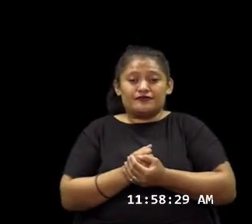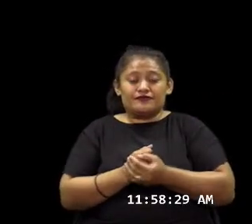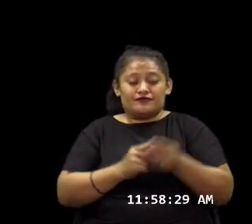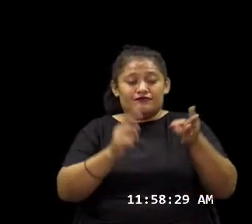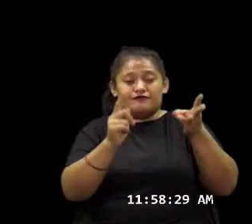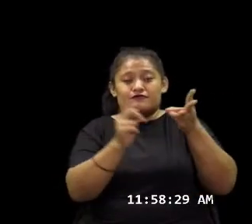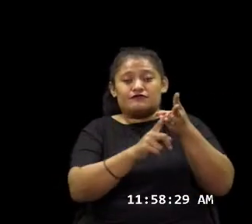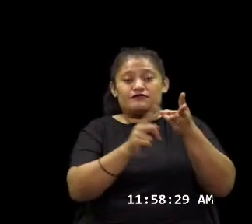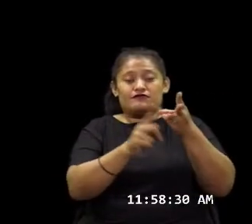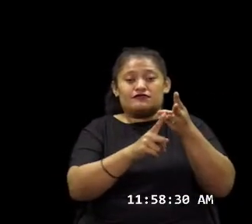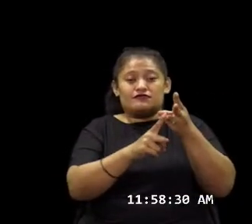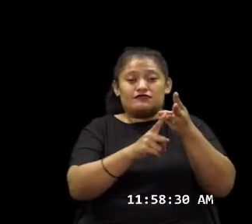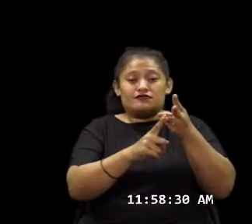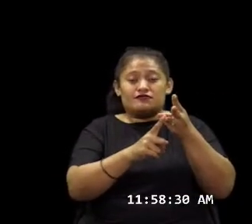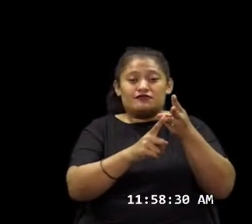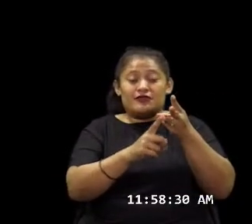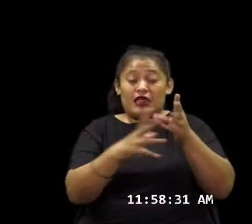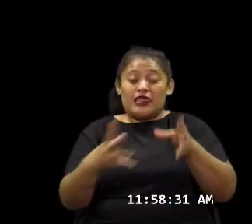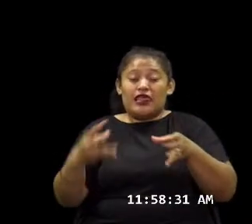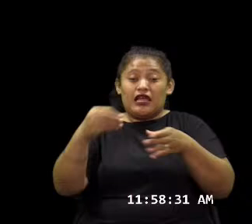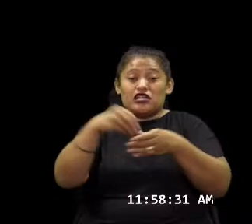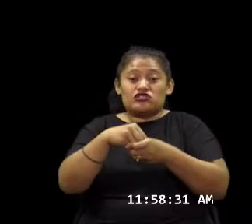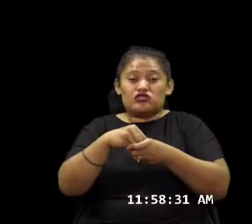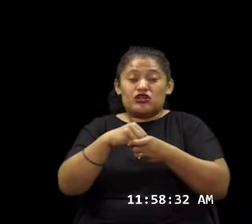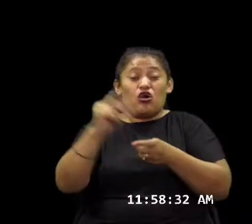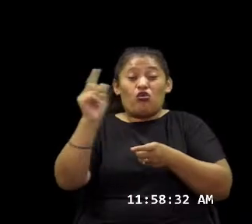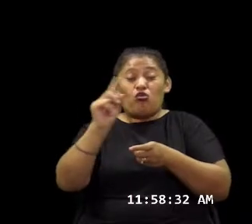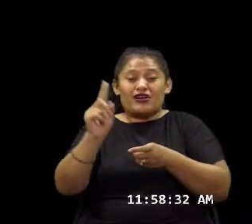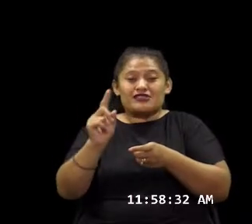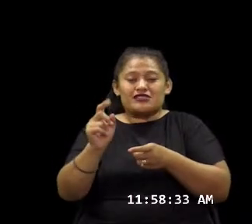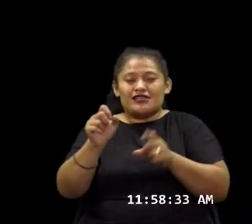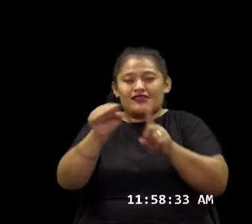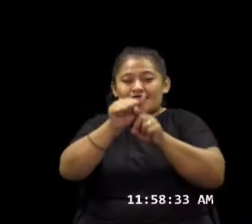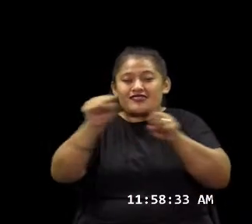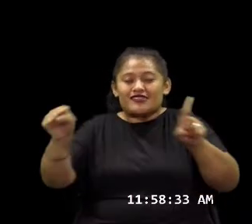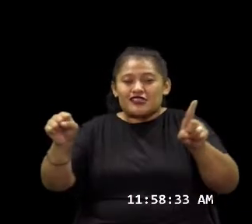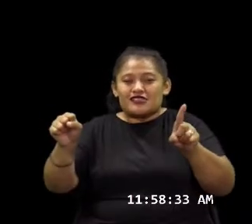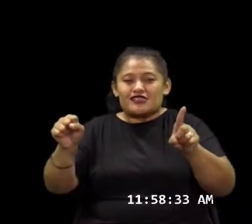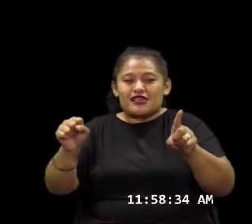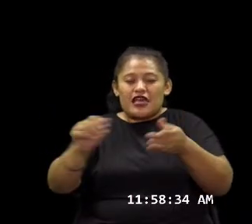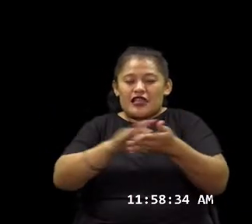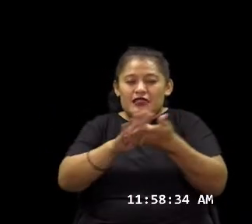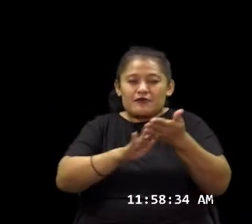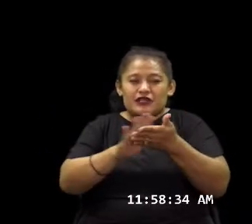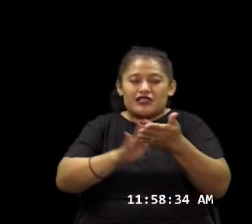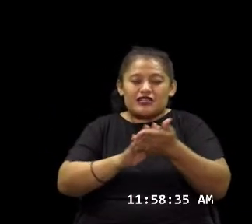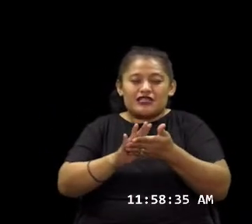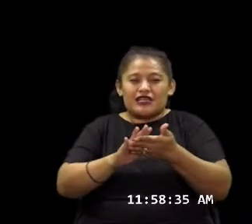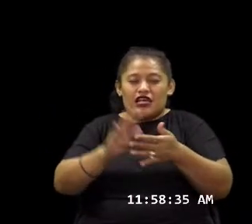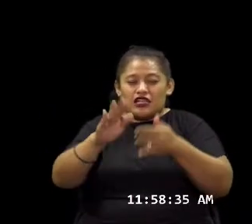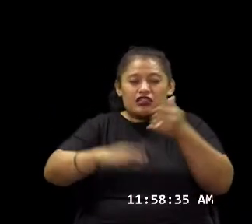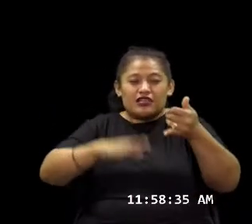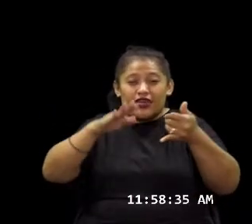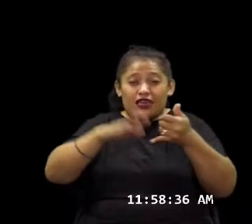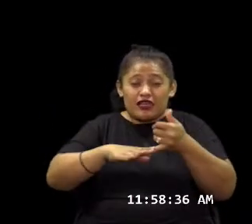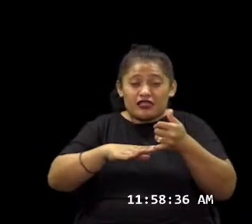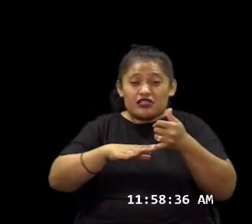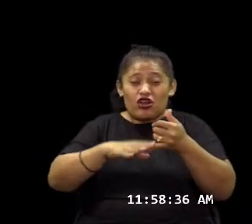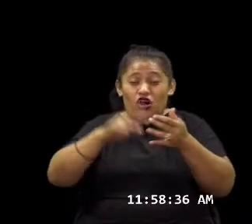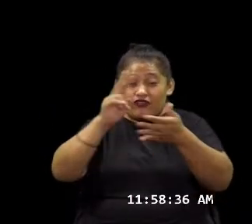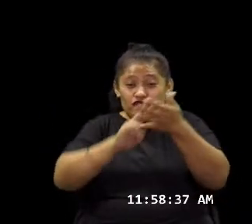And step 3, it includes the concluding sentence, ending of the first scene,